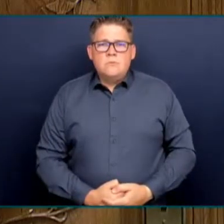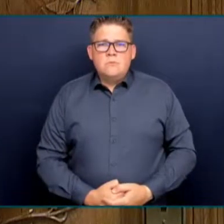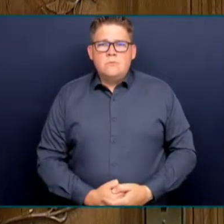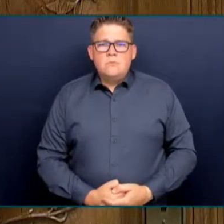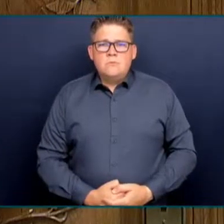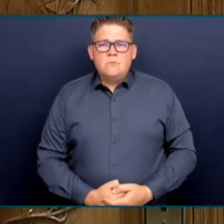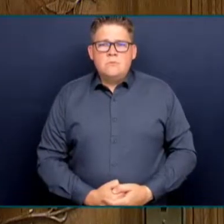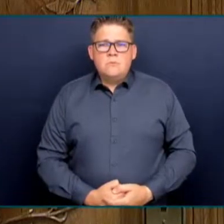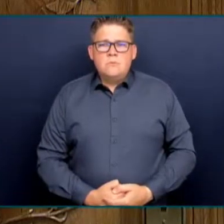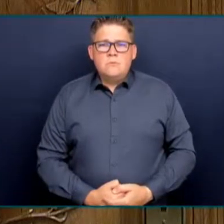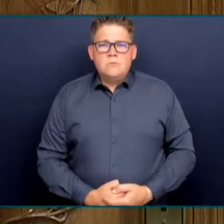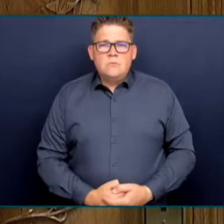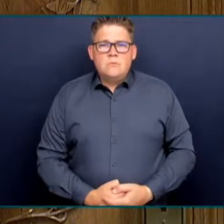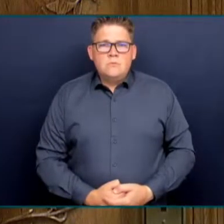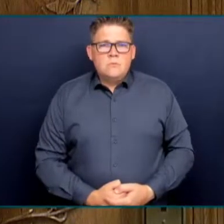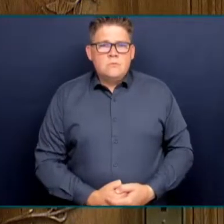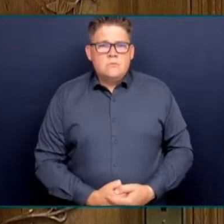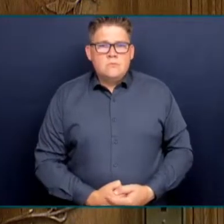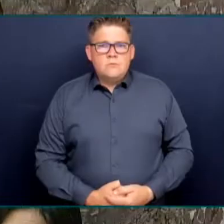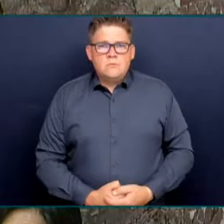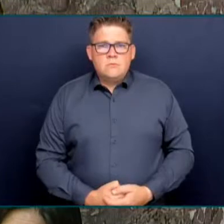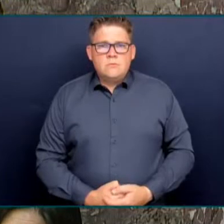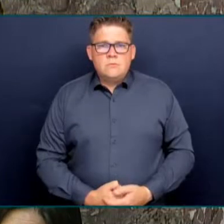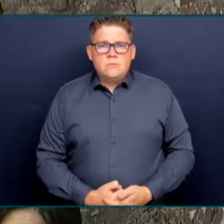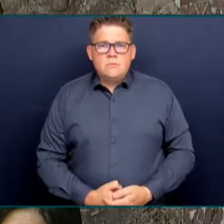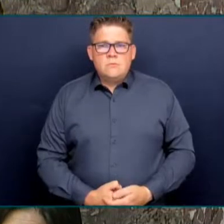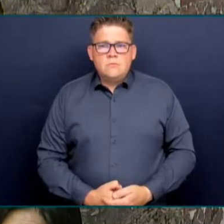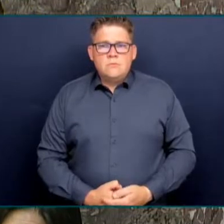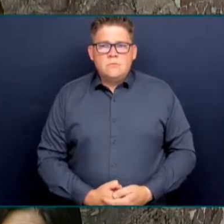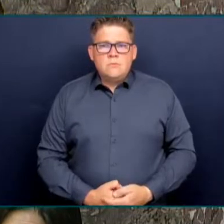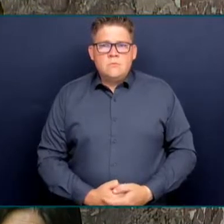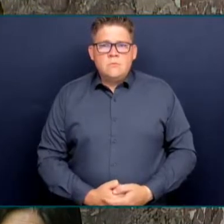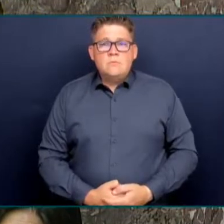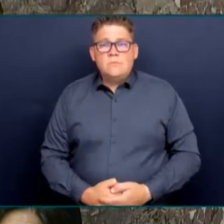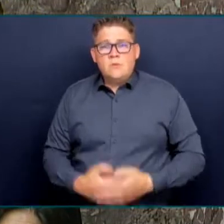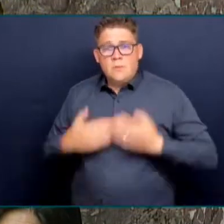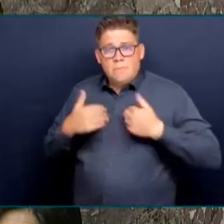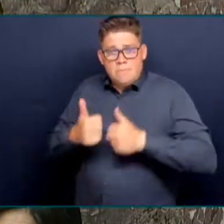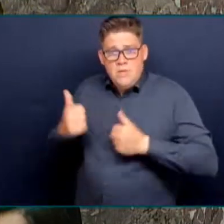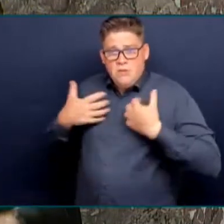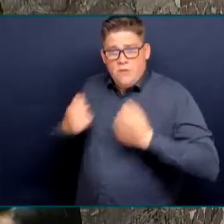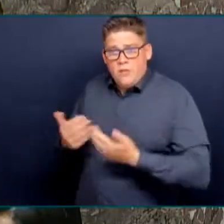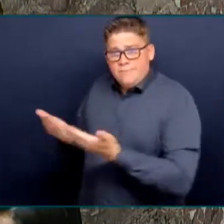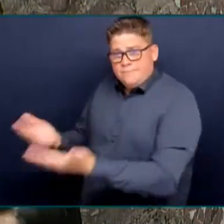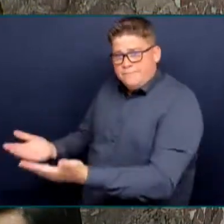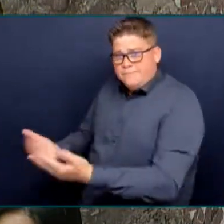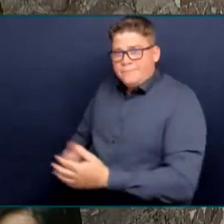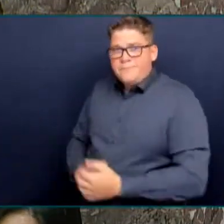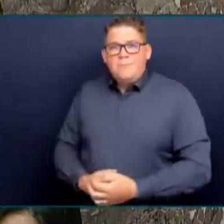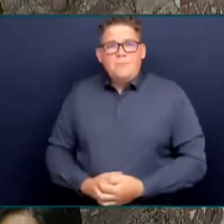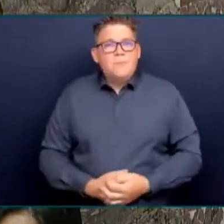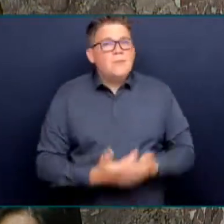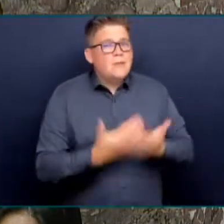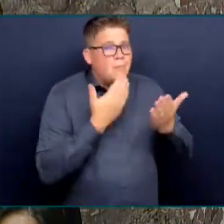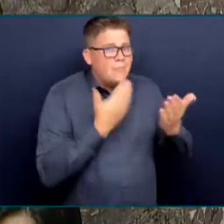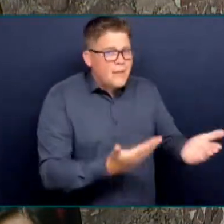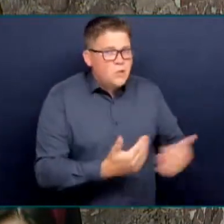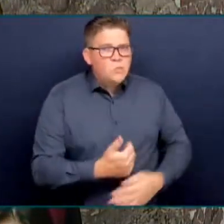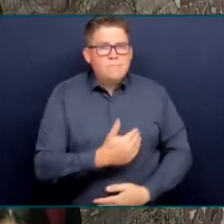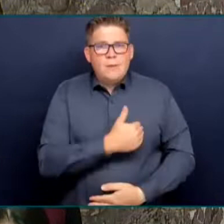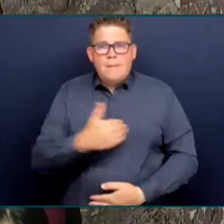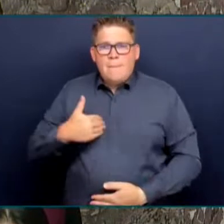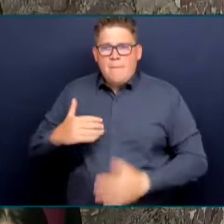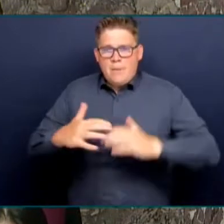Minister of Health. Well, thank you, Honourable Speaker, and members of the House will know, and the Leader of the Opposition is a former Minister of